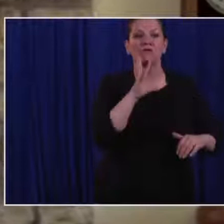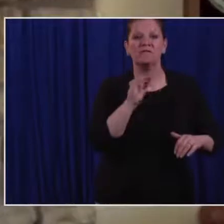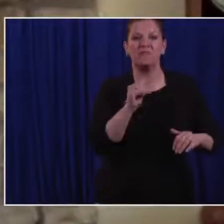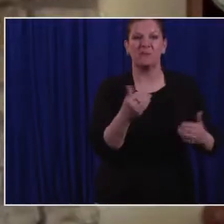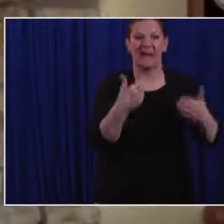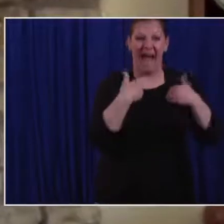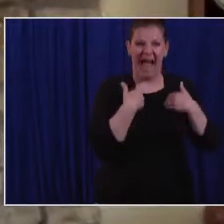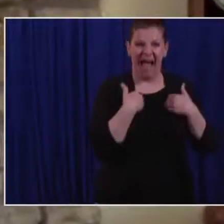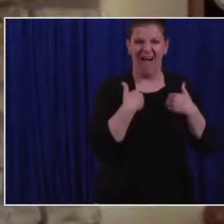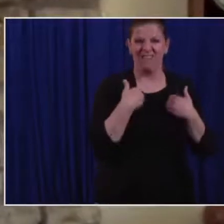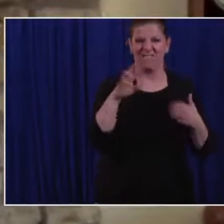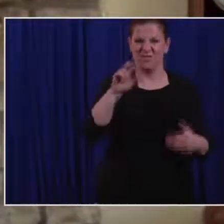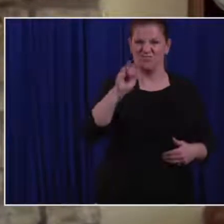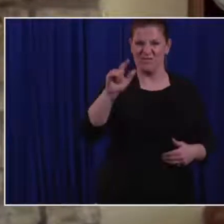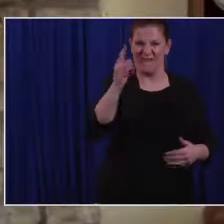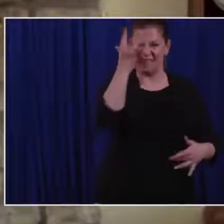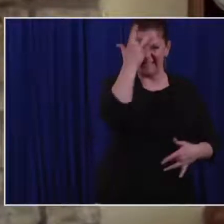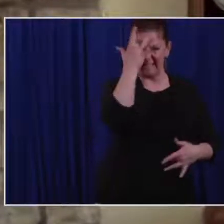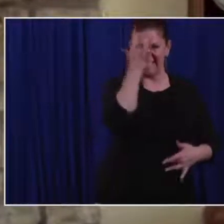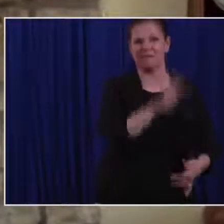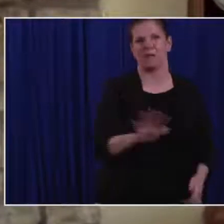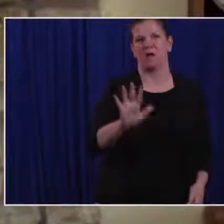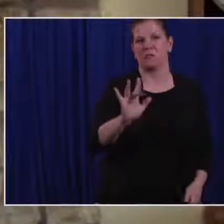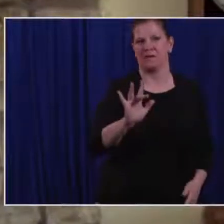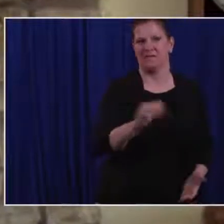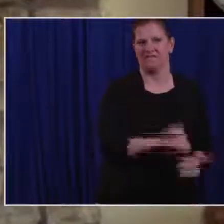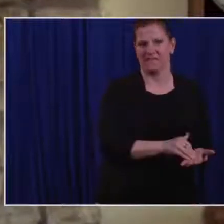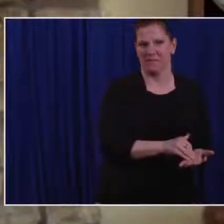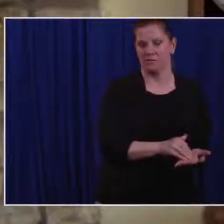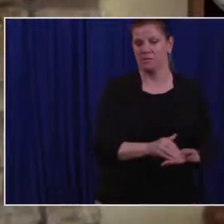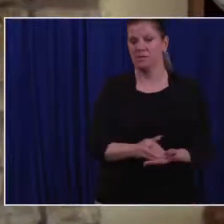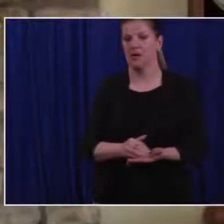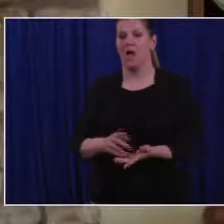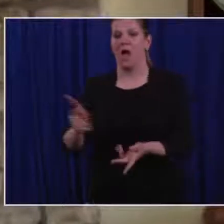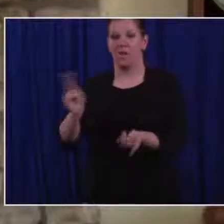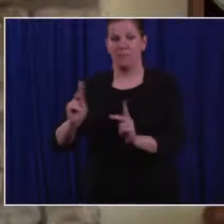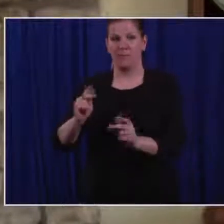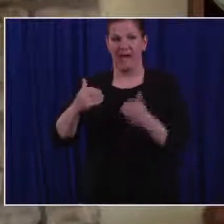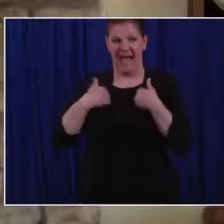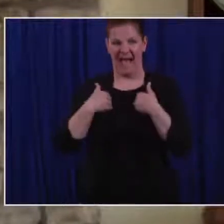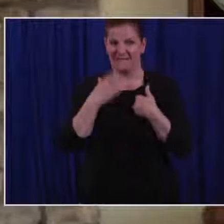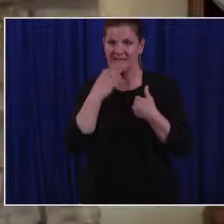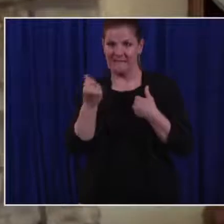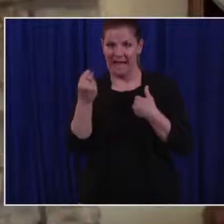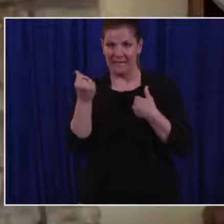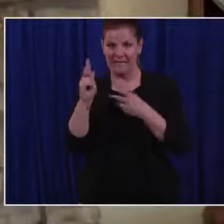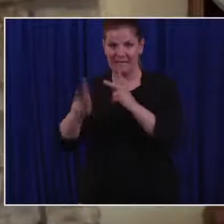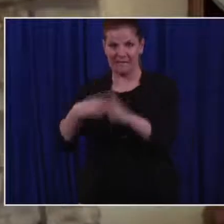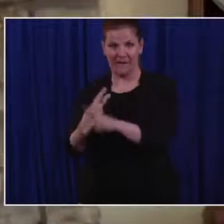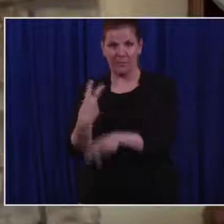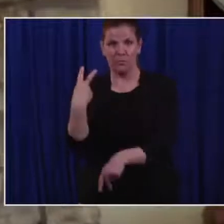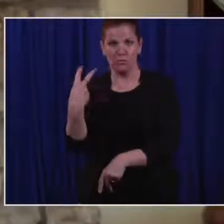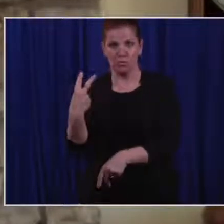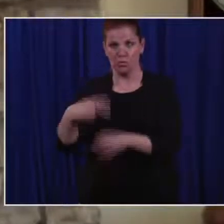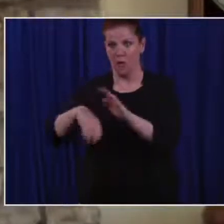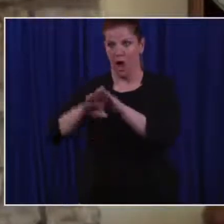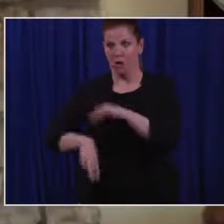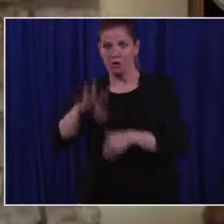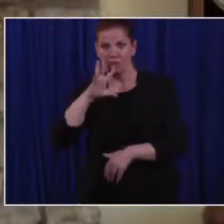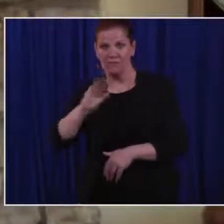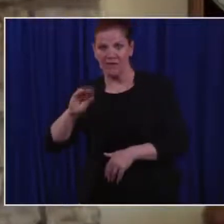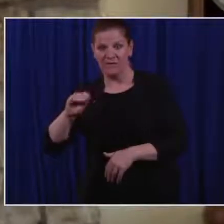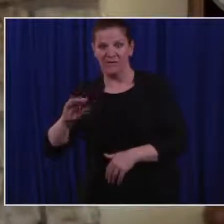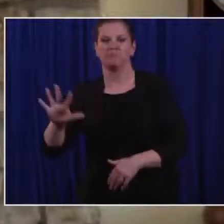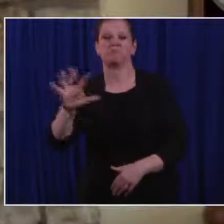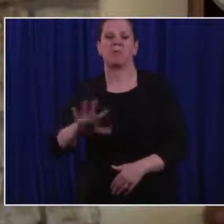type 2 diabetes, again, under 50, is about 172,000, we believe. So that will